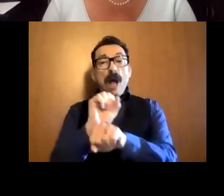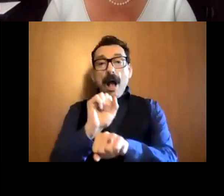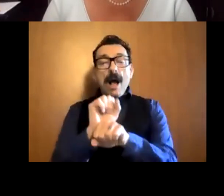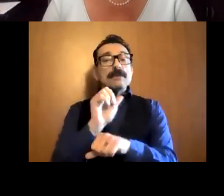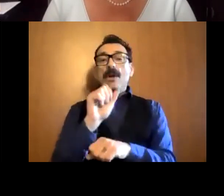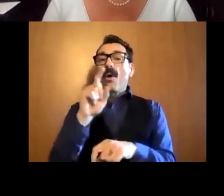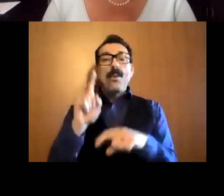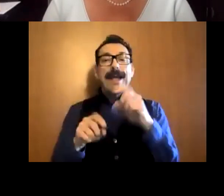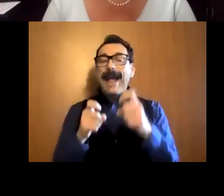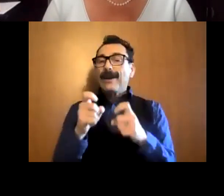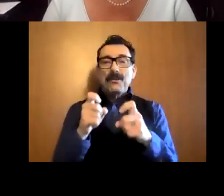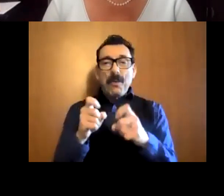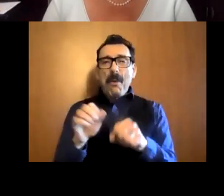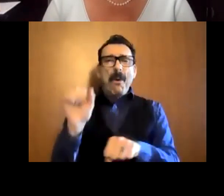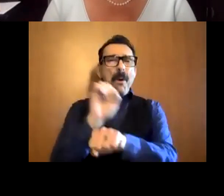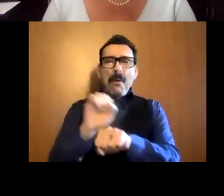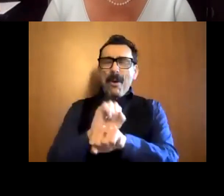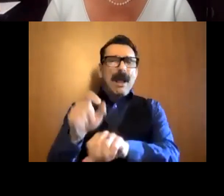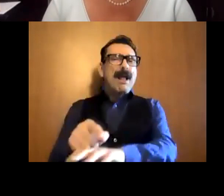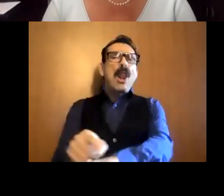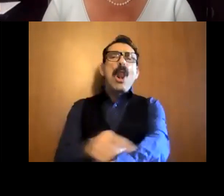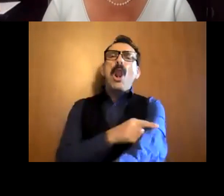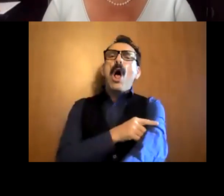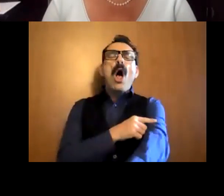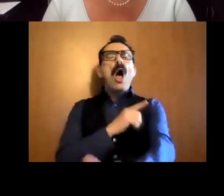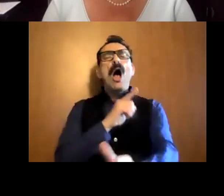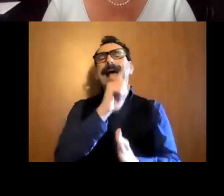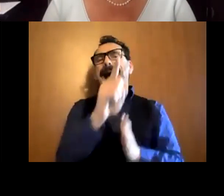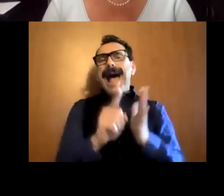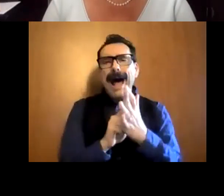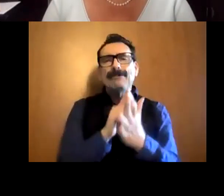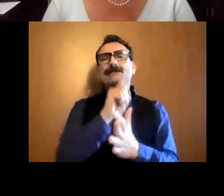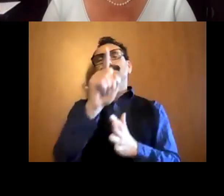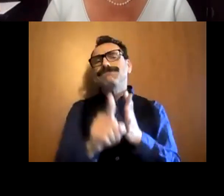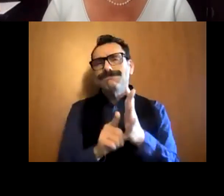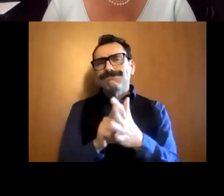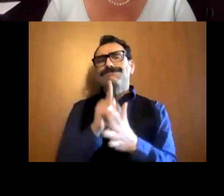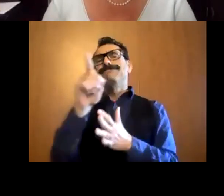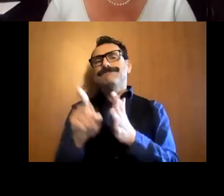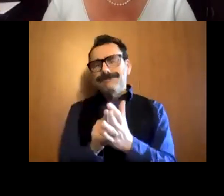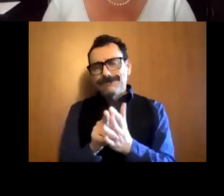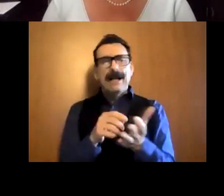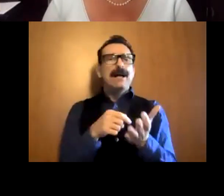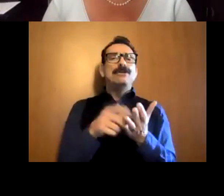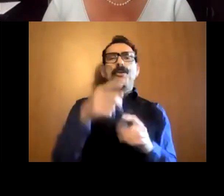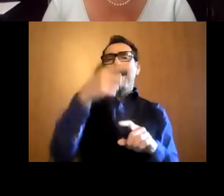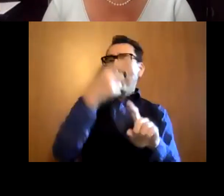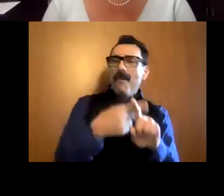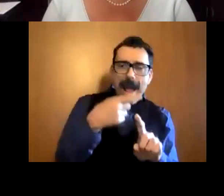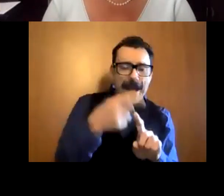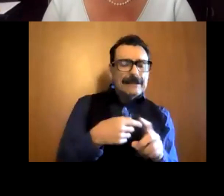to struggle to live, just to pay rent, and pay rent for apartments that need a lot of maintenance, feed our